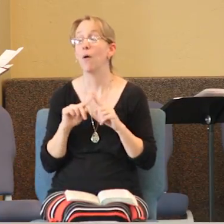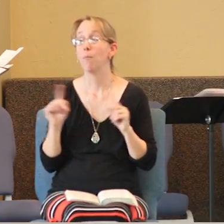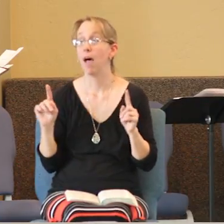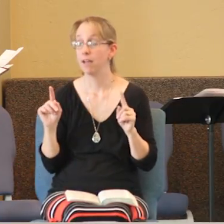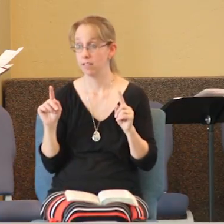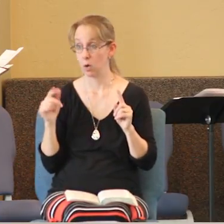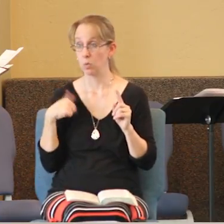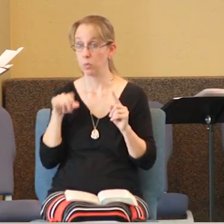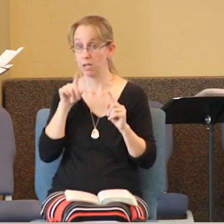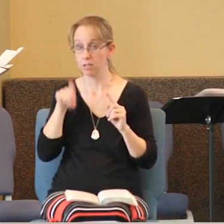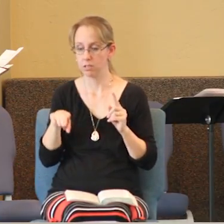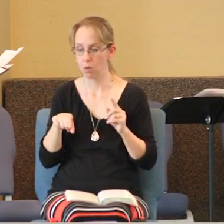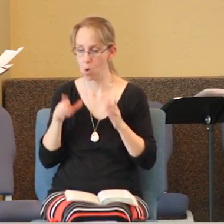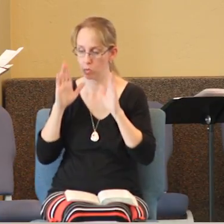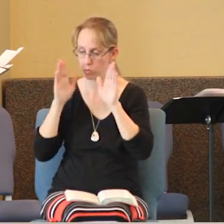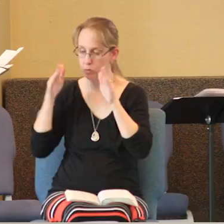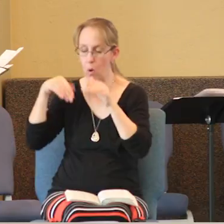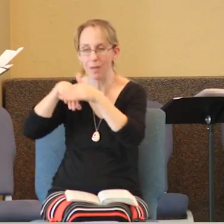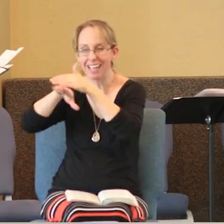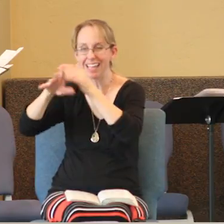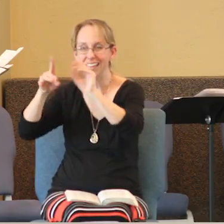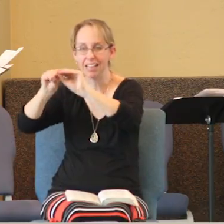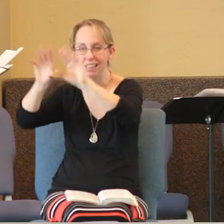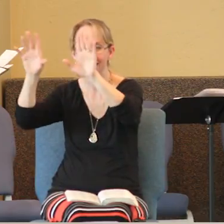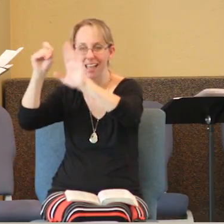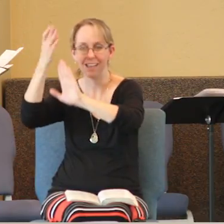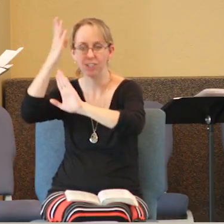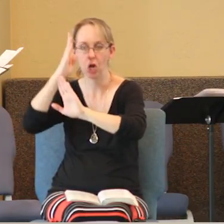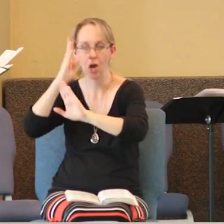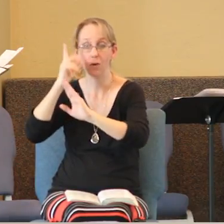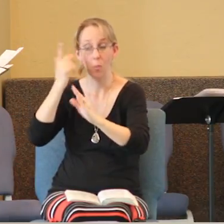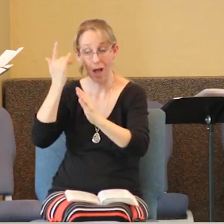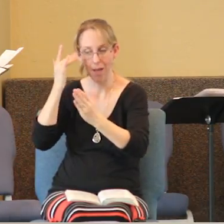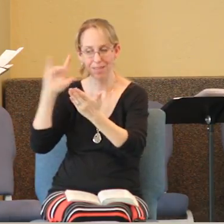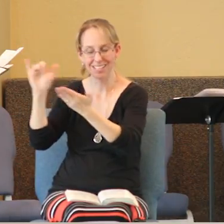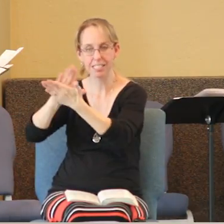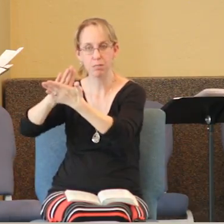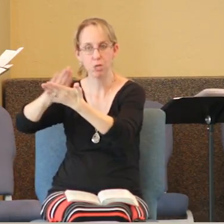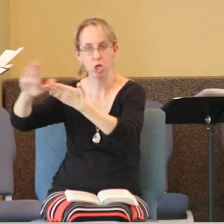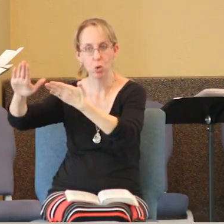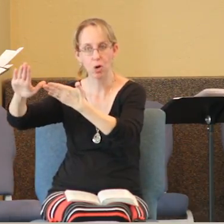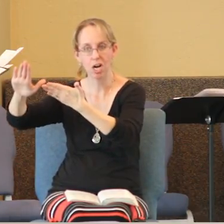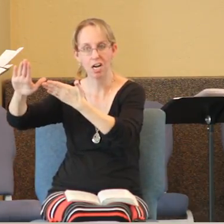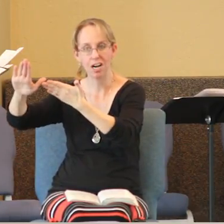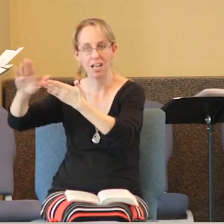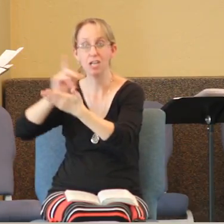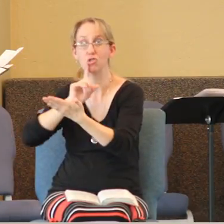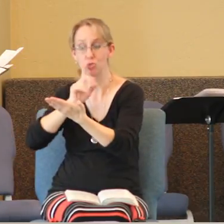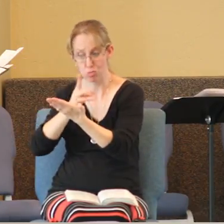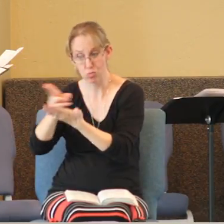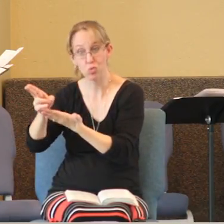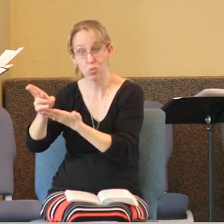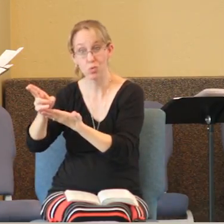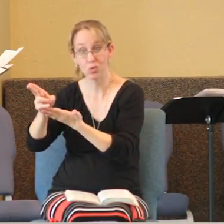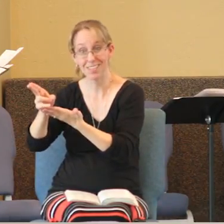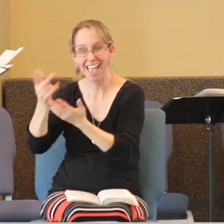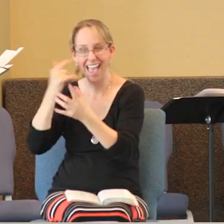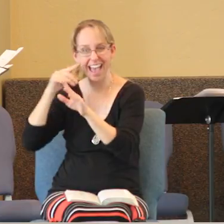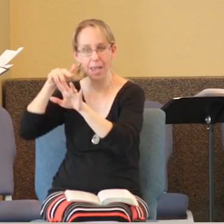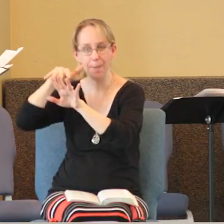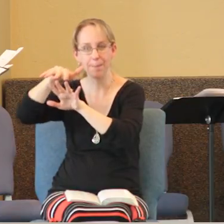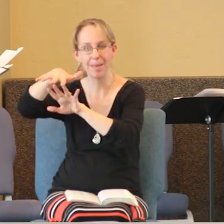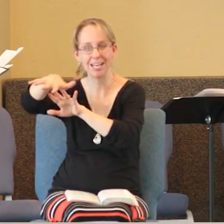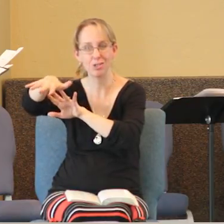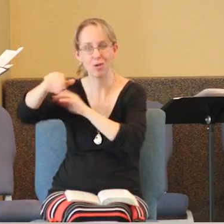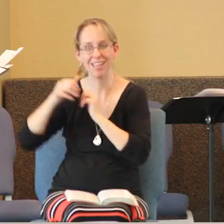We are to walk in the light of God because it's pure. It's true. And